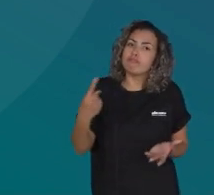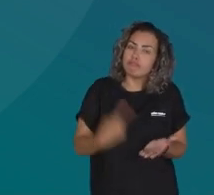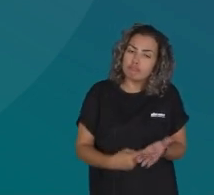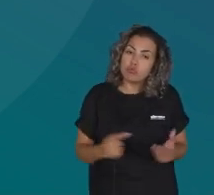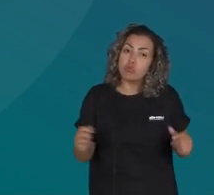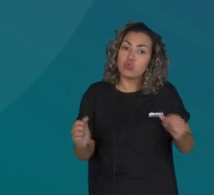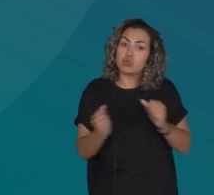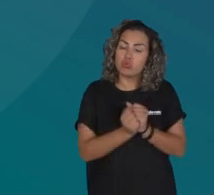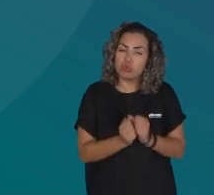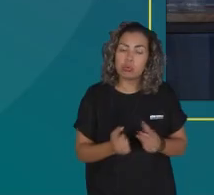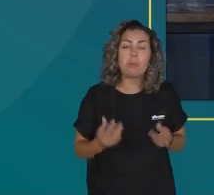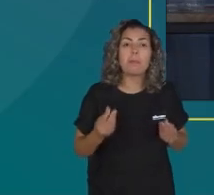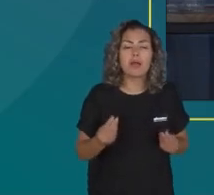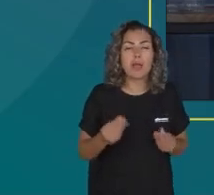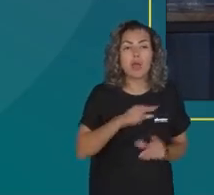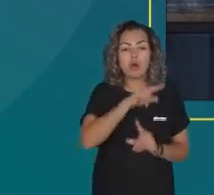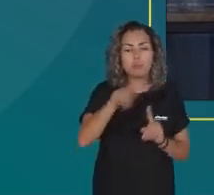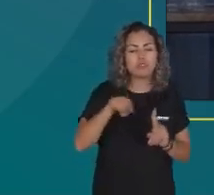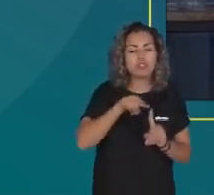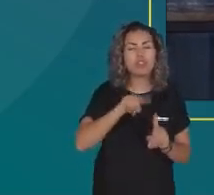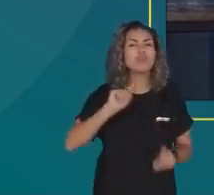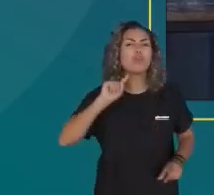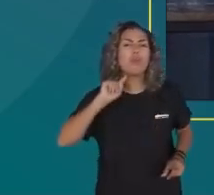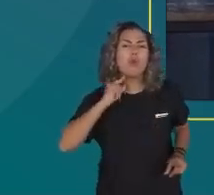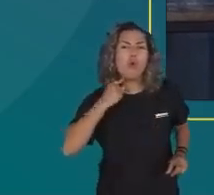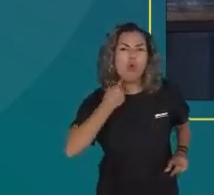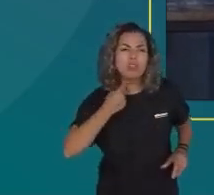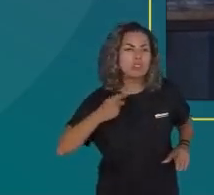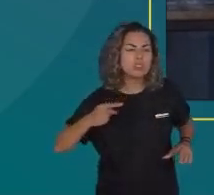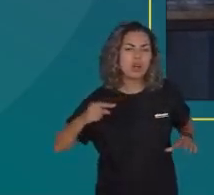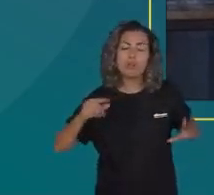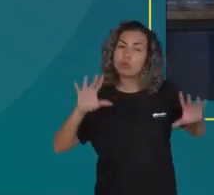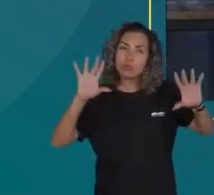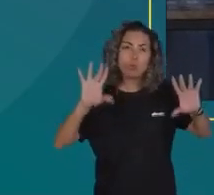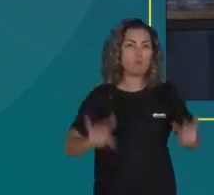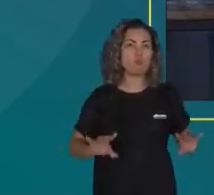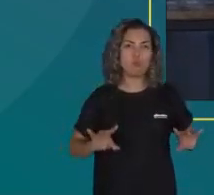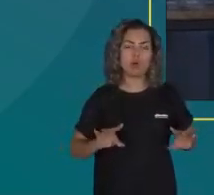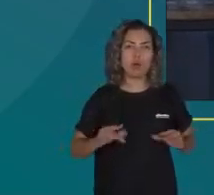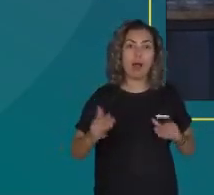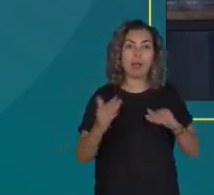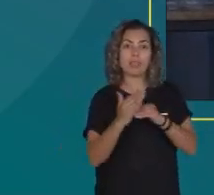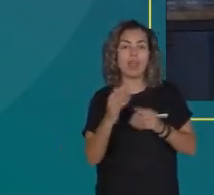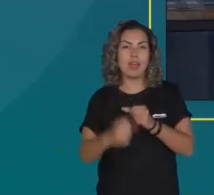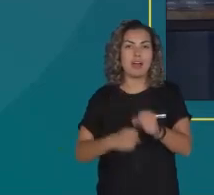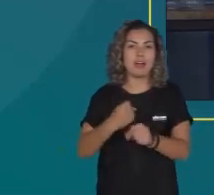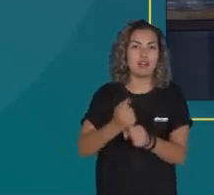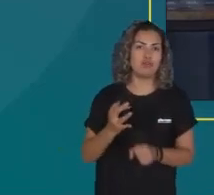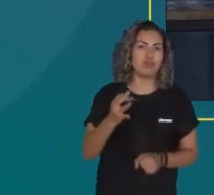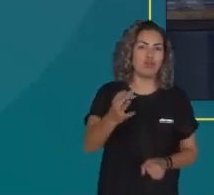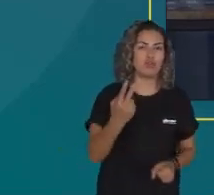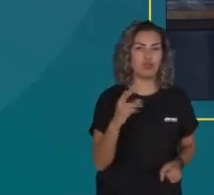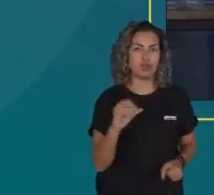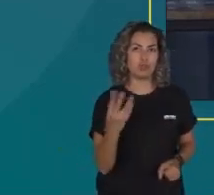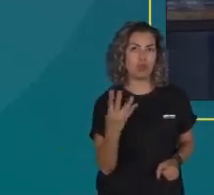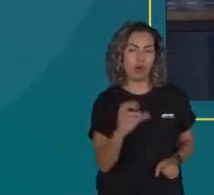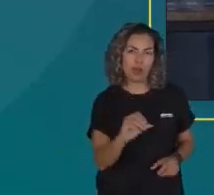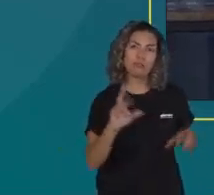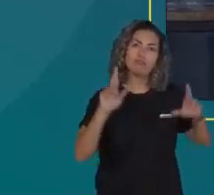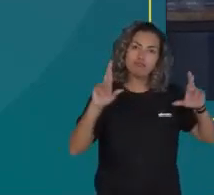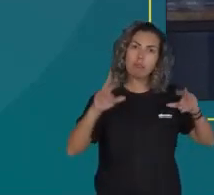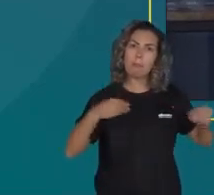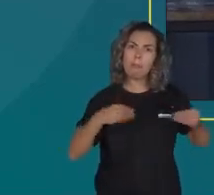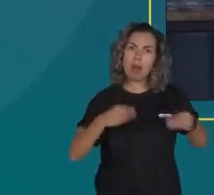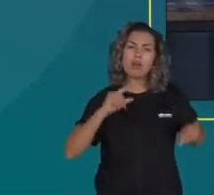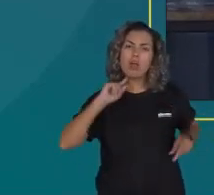plastic pollution by 2040. And my colleague, who's moderating next to me here, Magash Naidu, will tell you much more